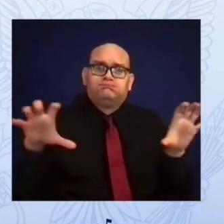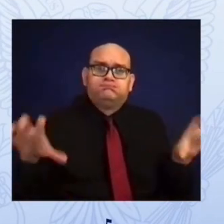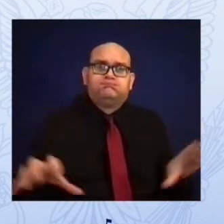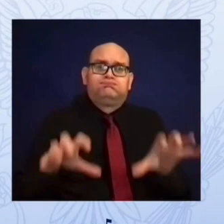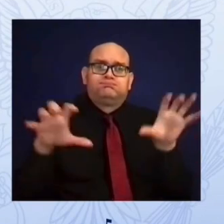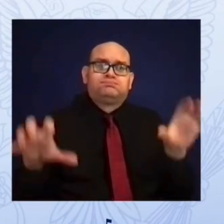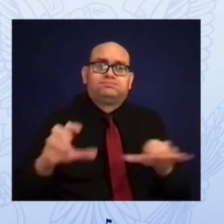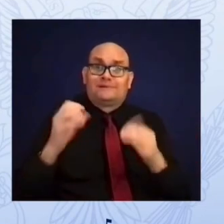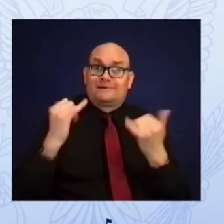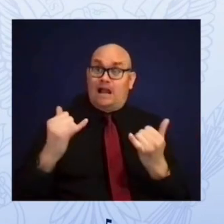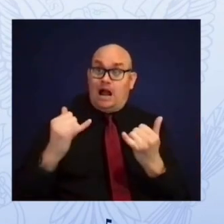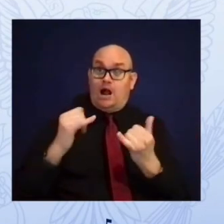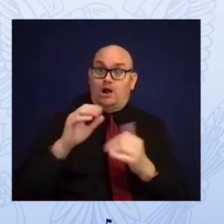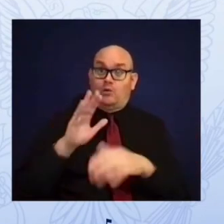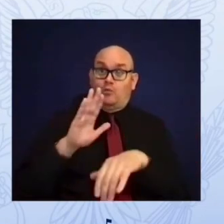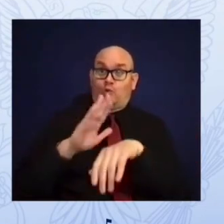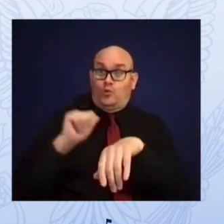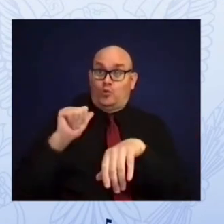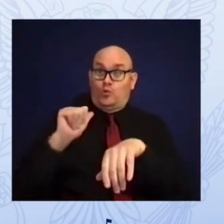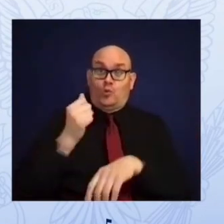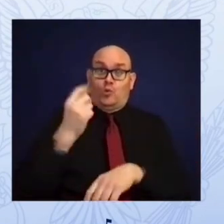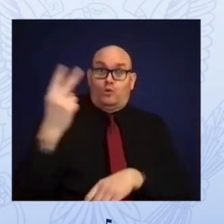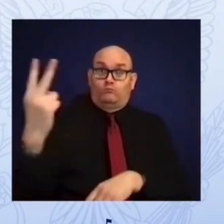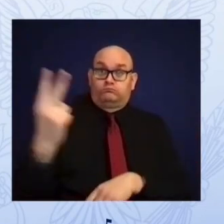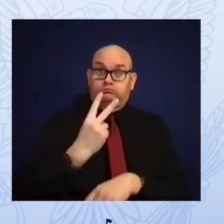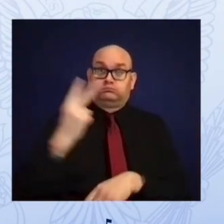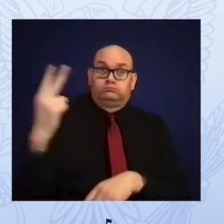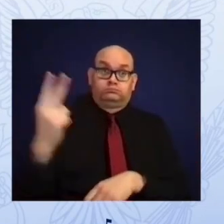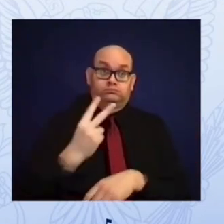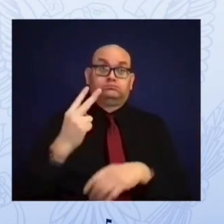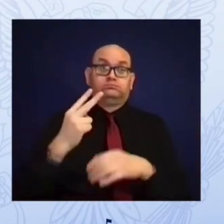Kemper reads your citations.